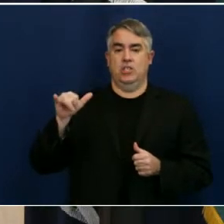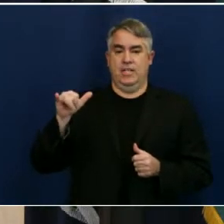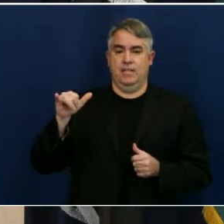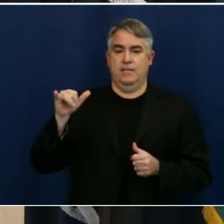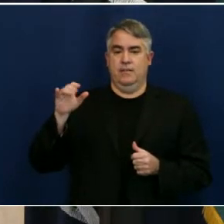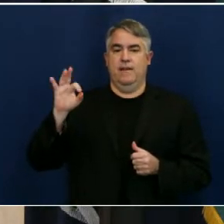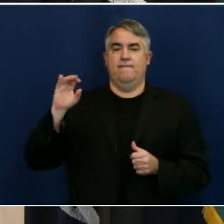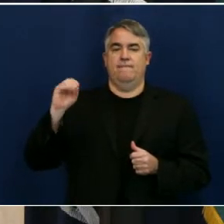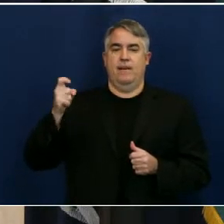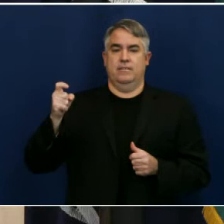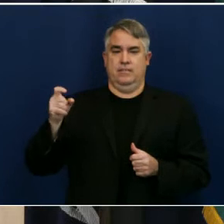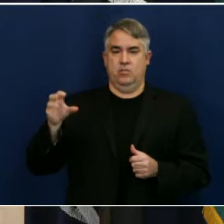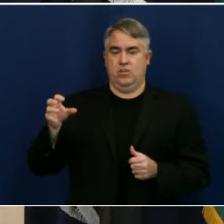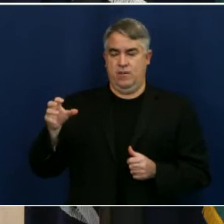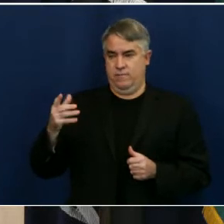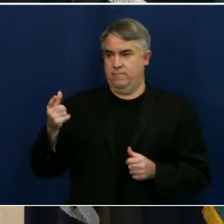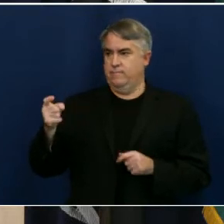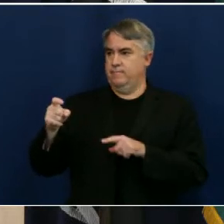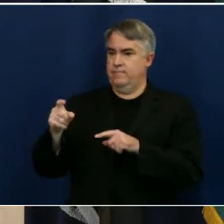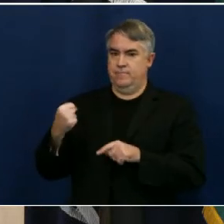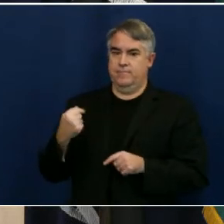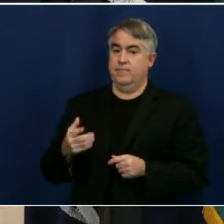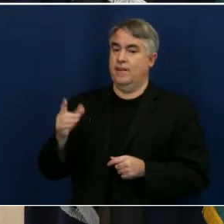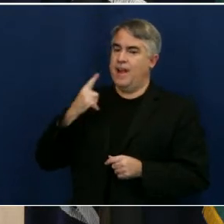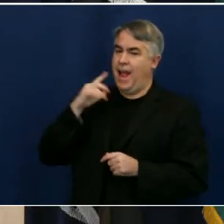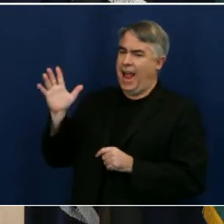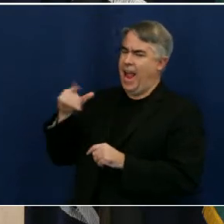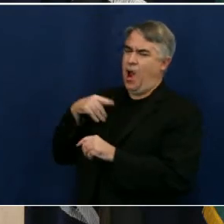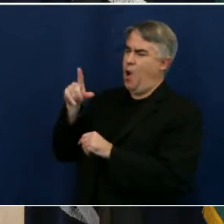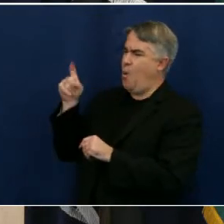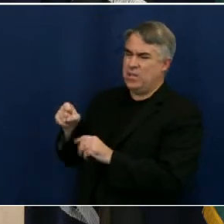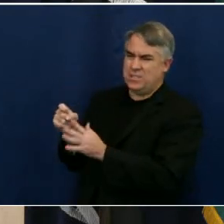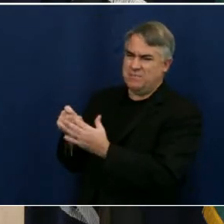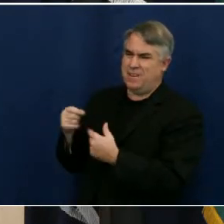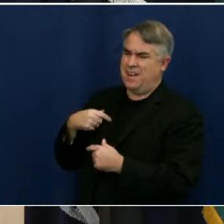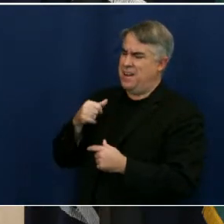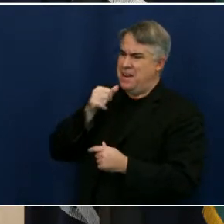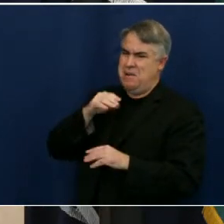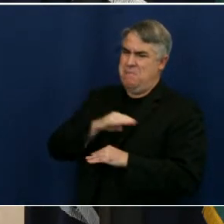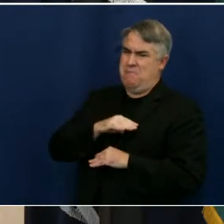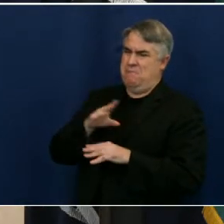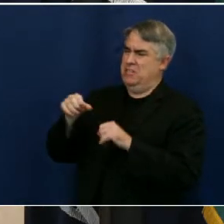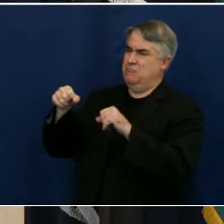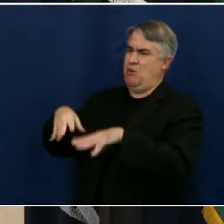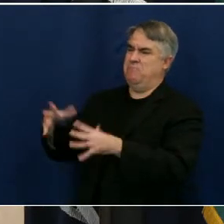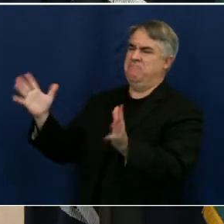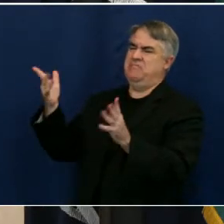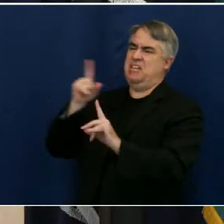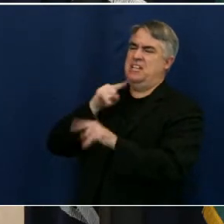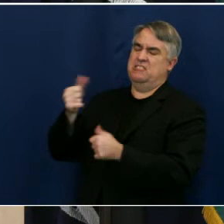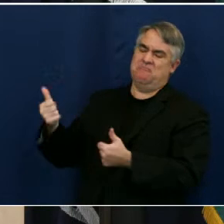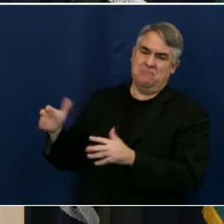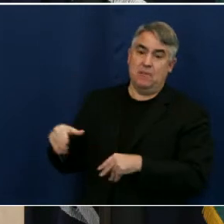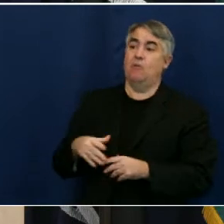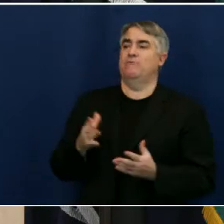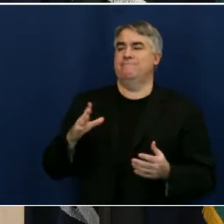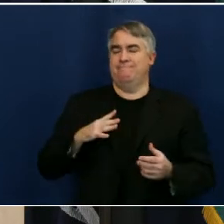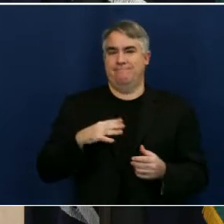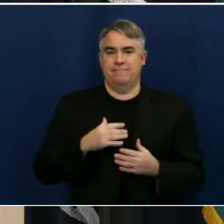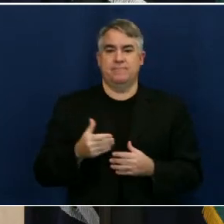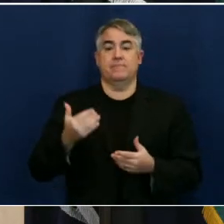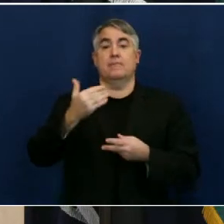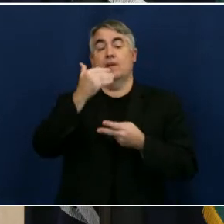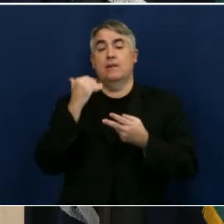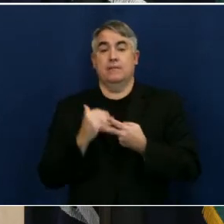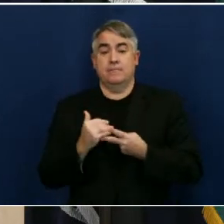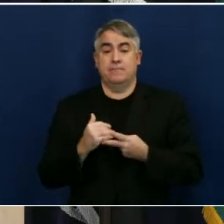I actually do not have a question anymore. Everything I needed was answered. Thank you very much. Wonderful. Thank you, Ashley. Next question. Artie